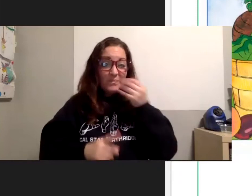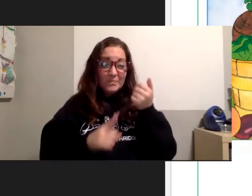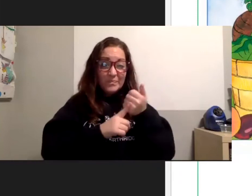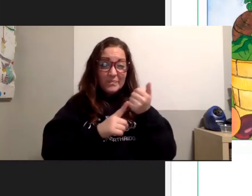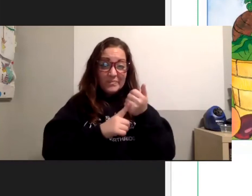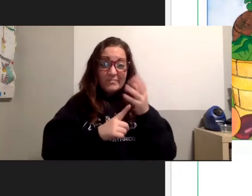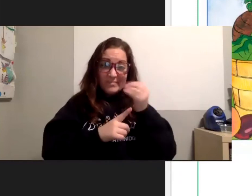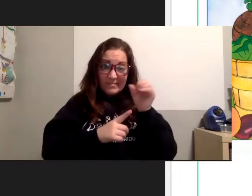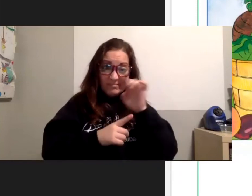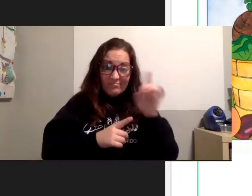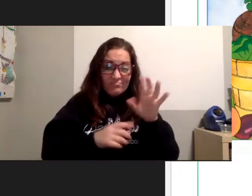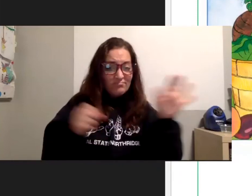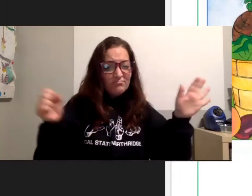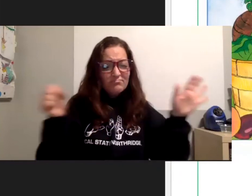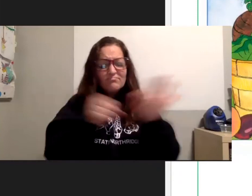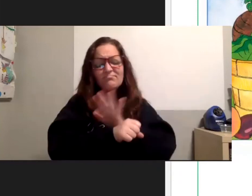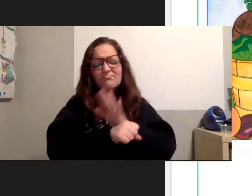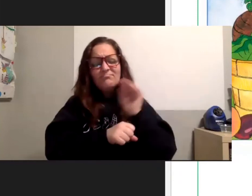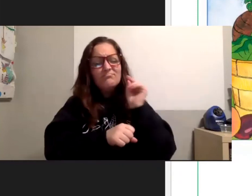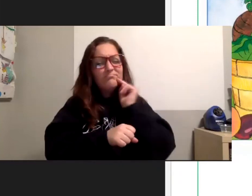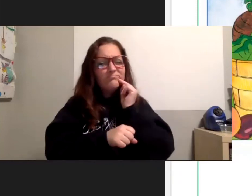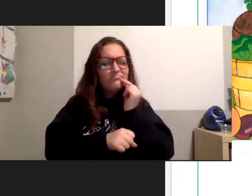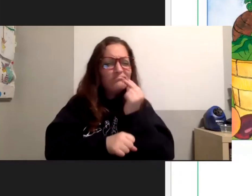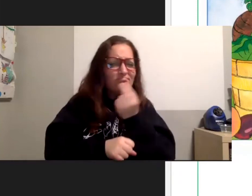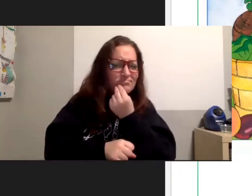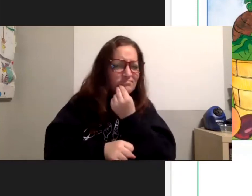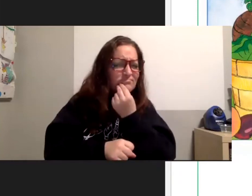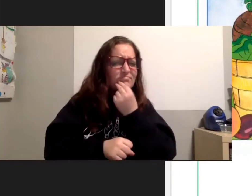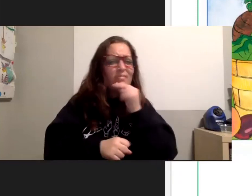They are full of nutrition,